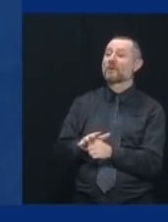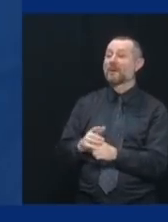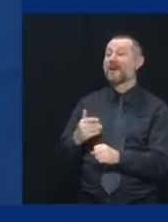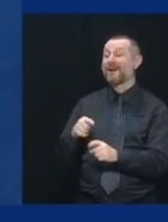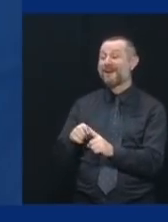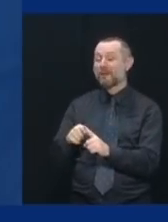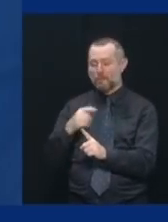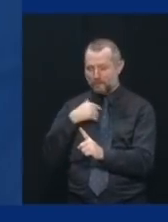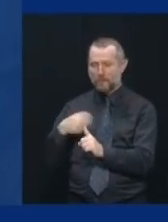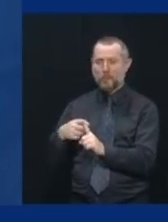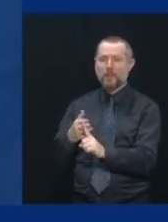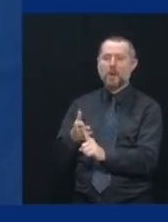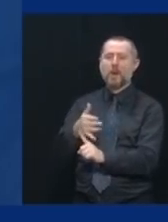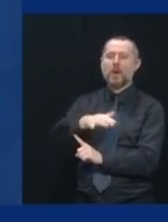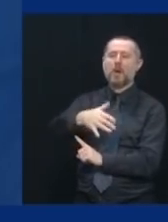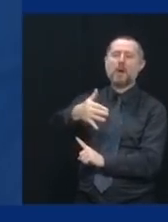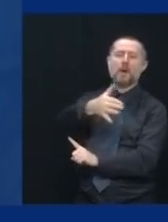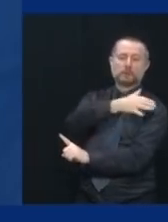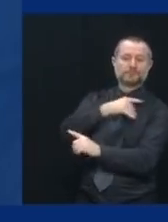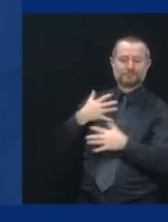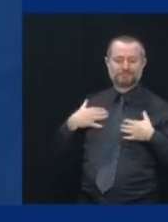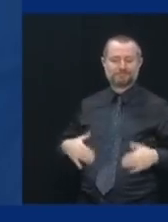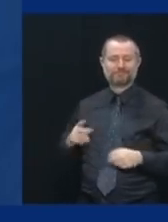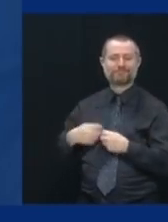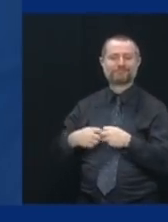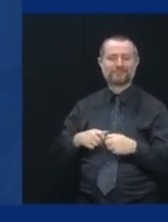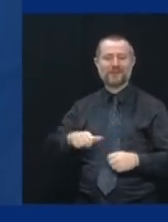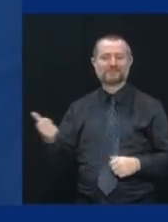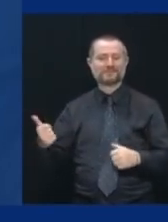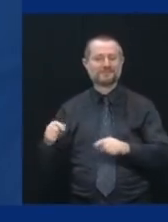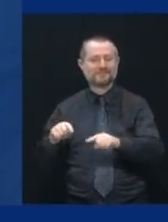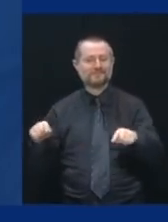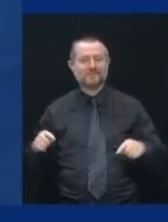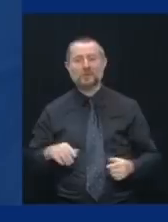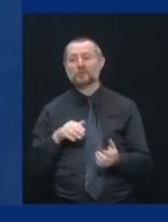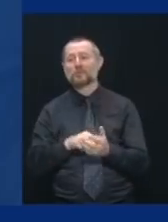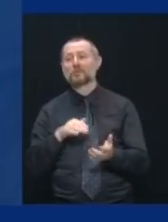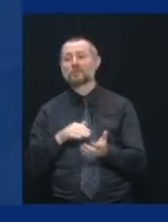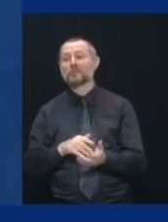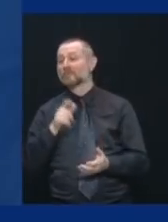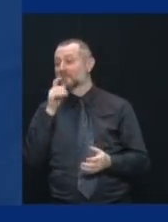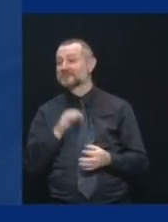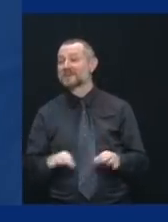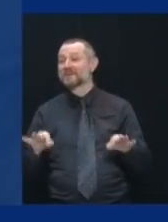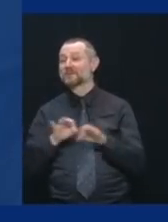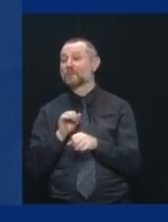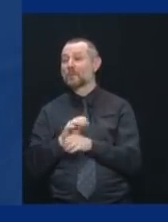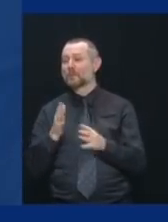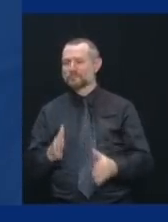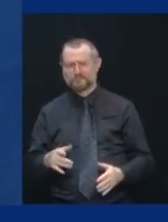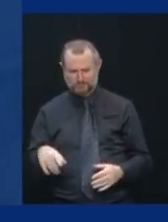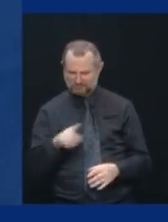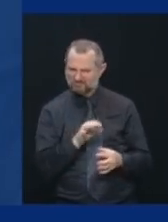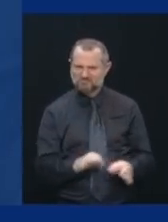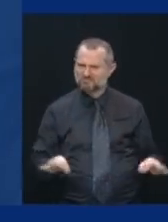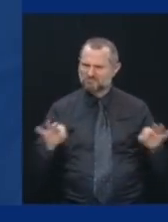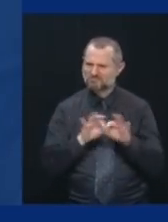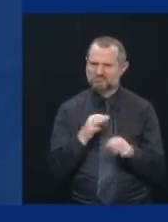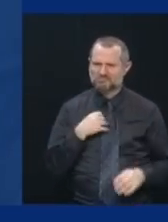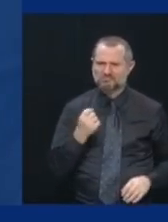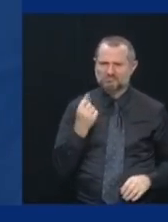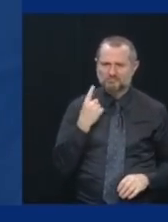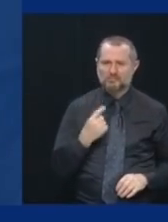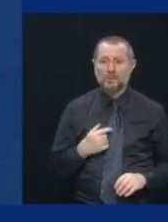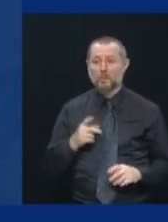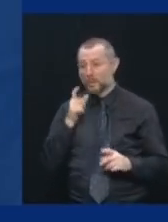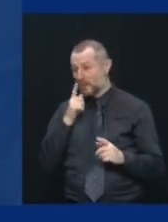also understood the prioritization of nurses, doctors, essential workers. So New Yorkers are fair-minded,